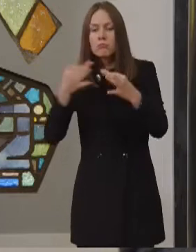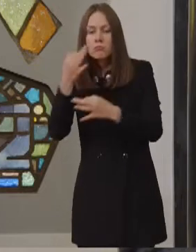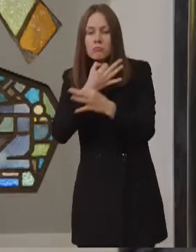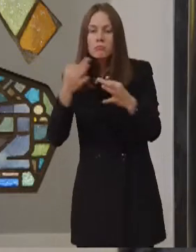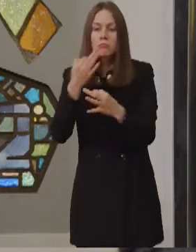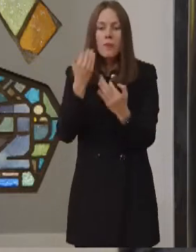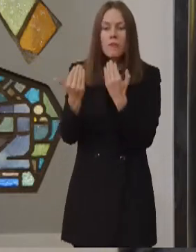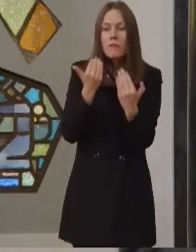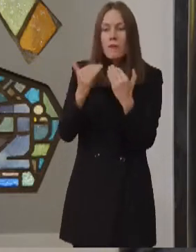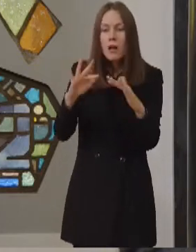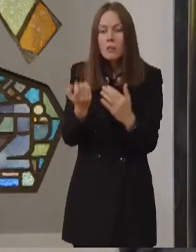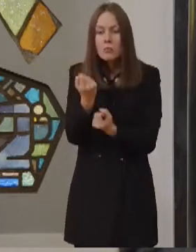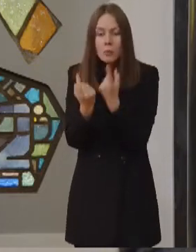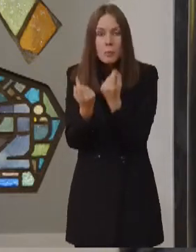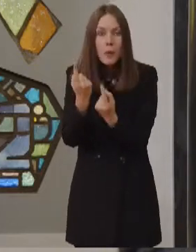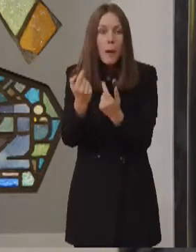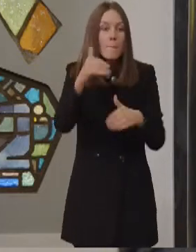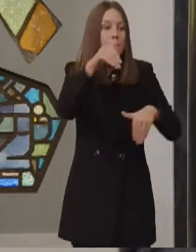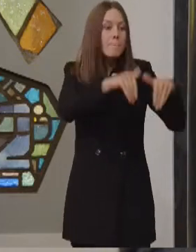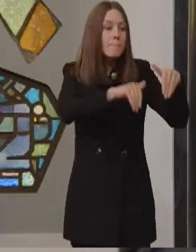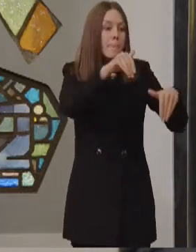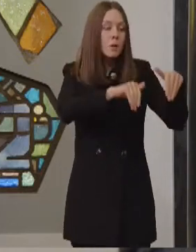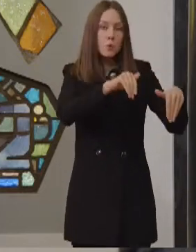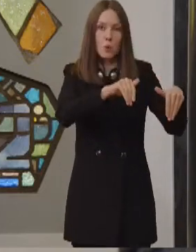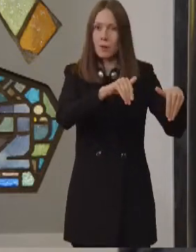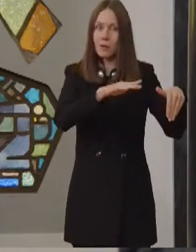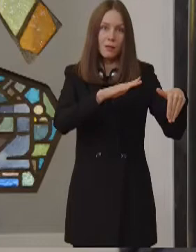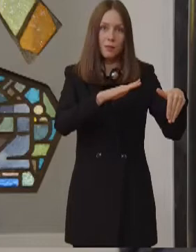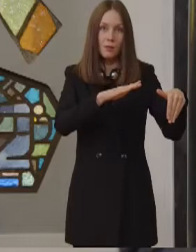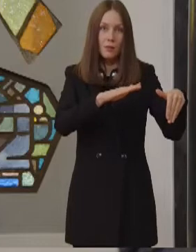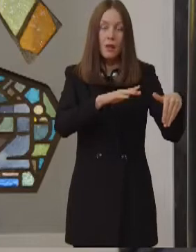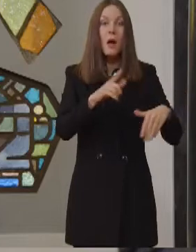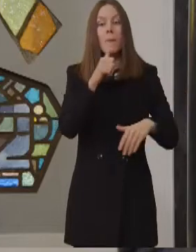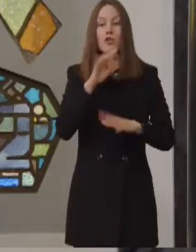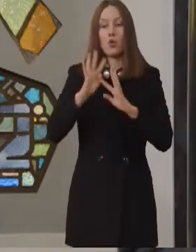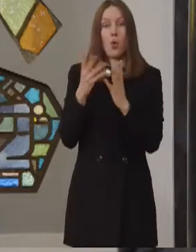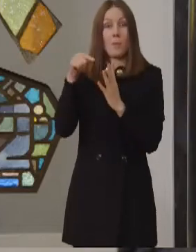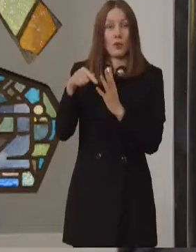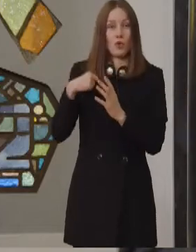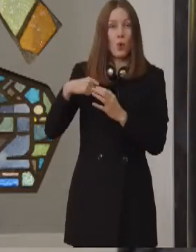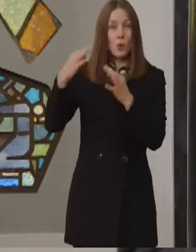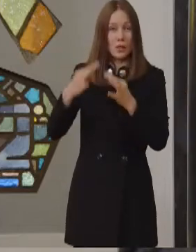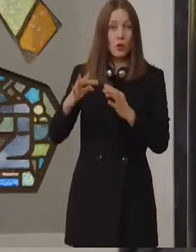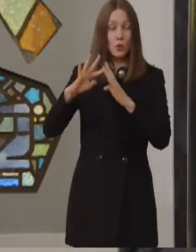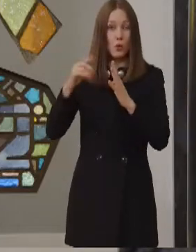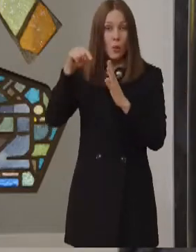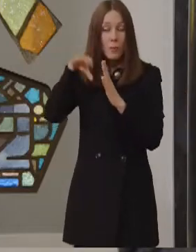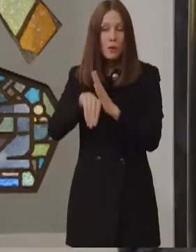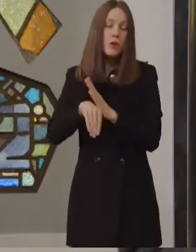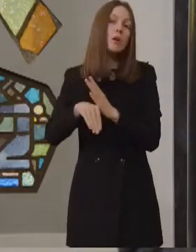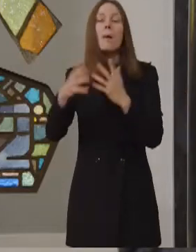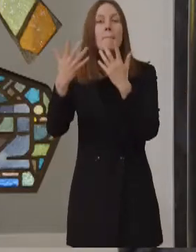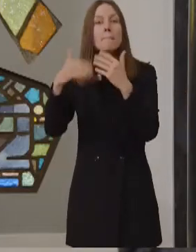vote one or another way without analyzing the situation. It does not mean